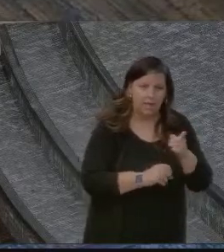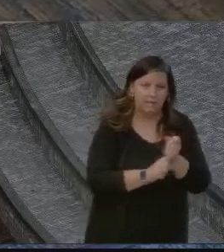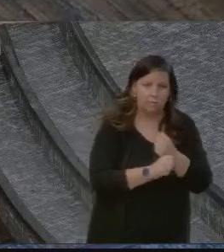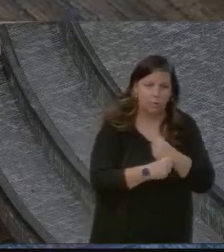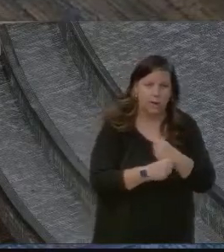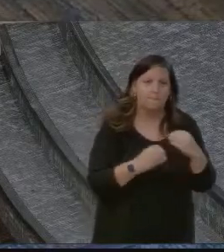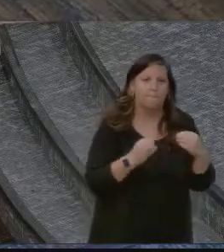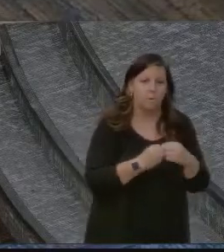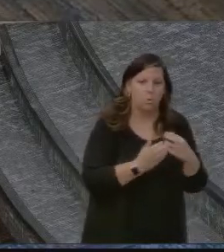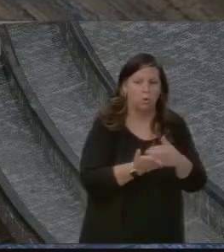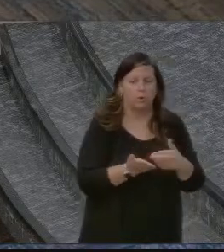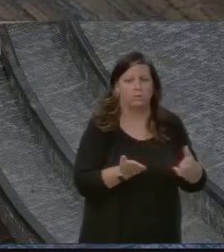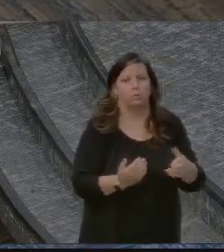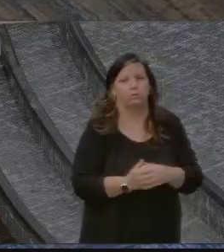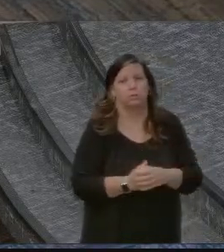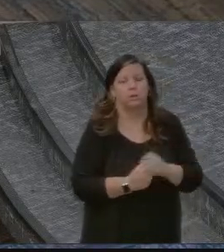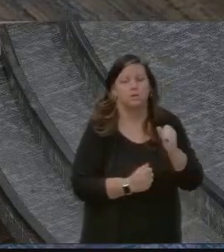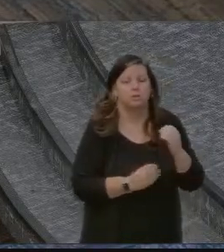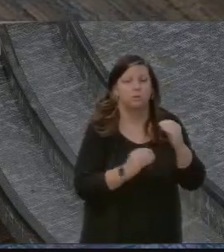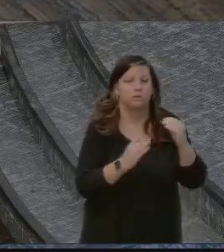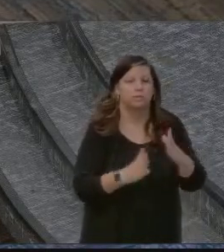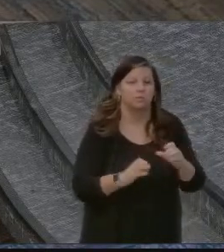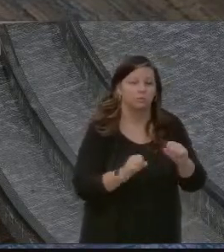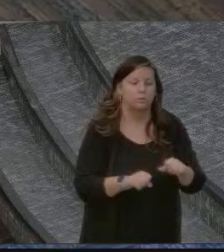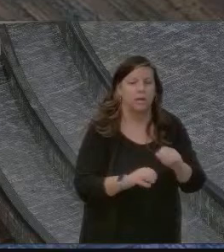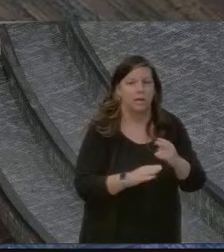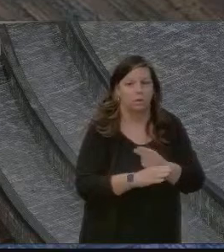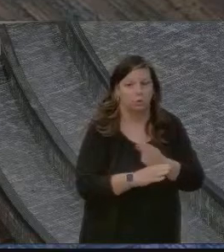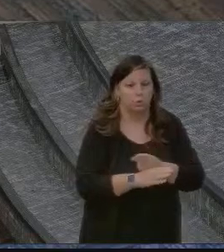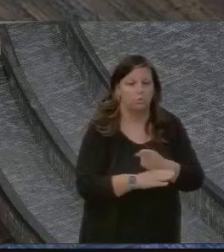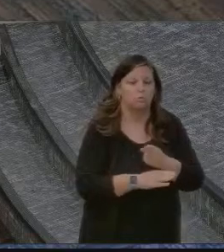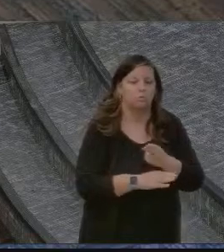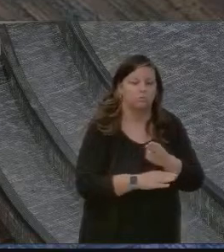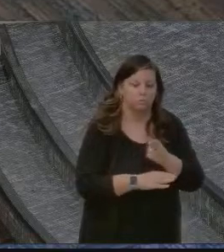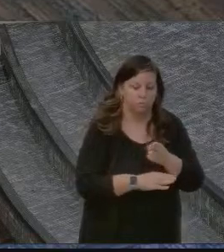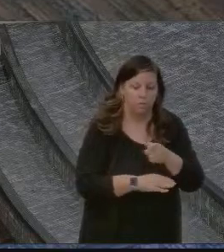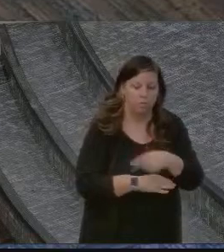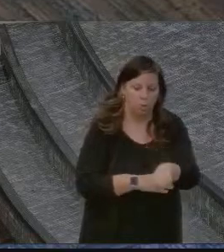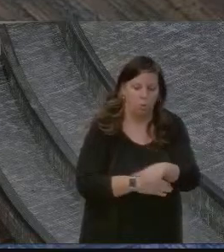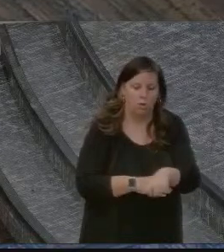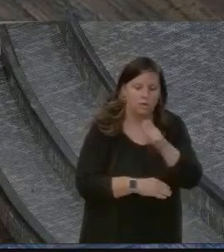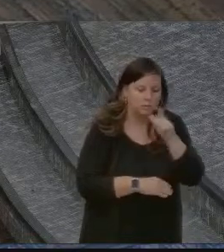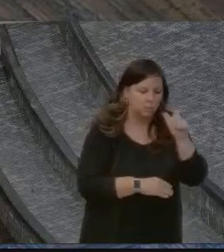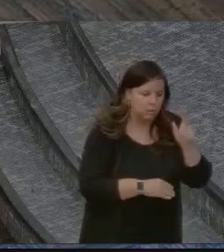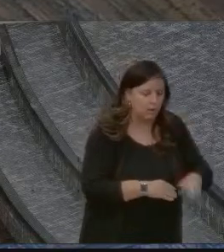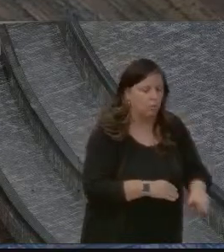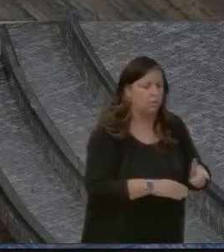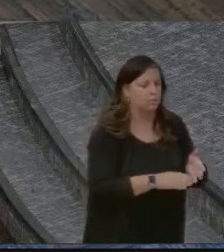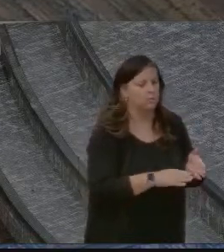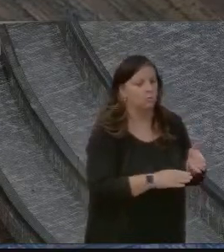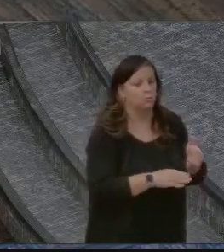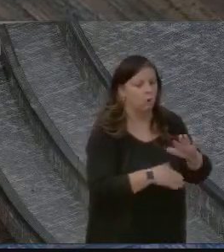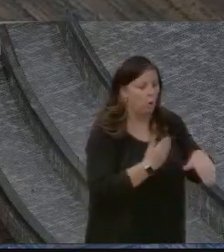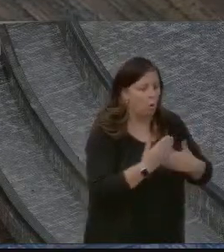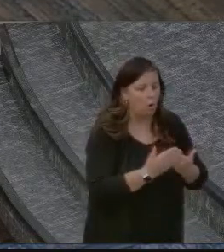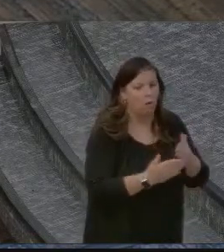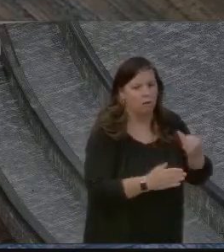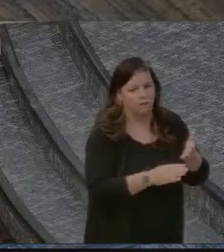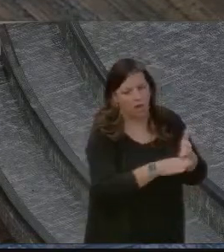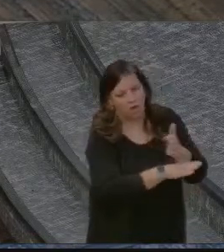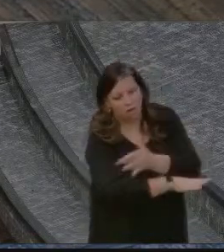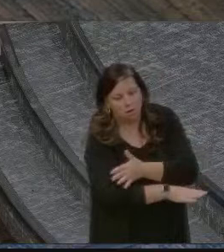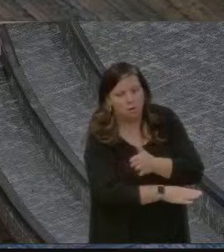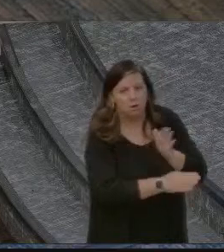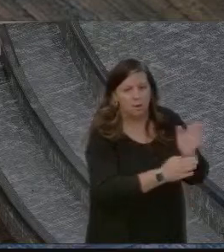more resources so teachers can use. So now teachers won't have to do all of that heavy prep that they were doing in the past because these materials